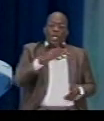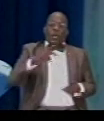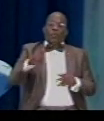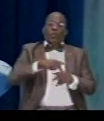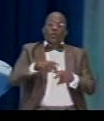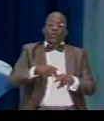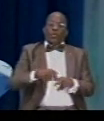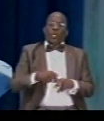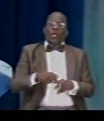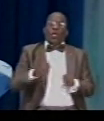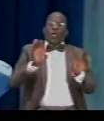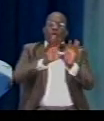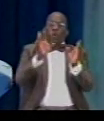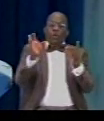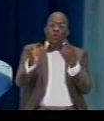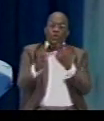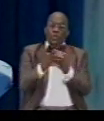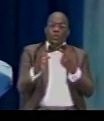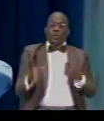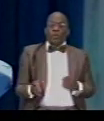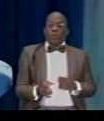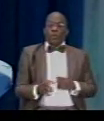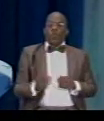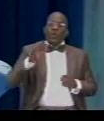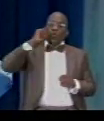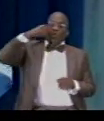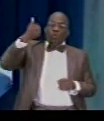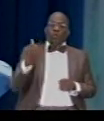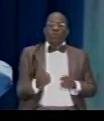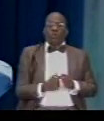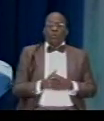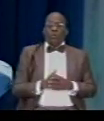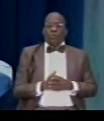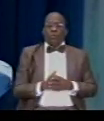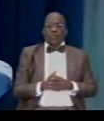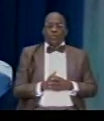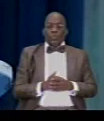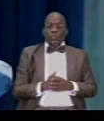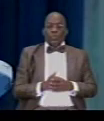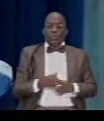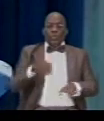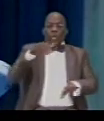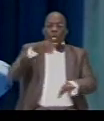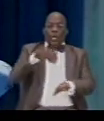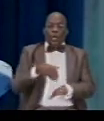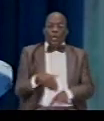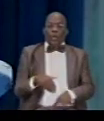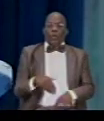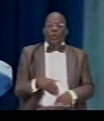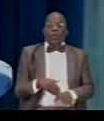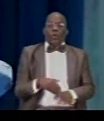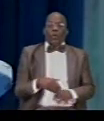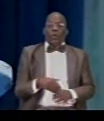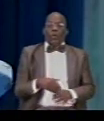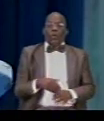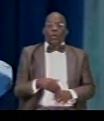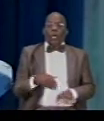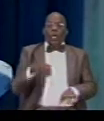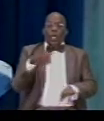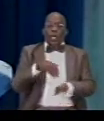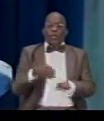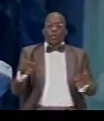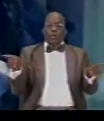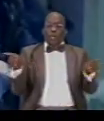forum conference tomorrow at the event center. Those of us in the Alpha